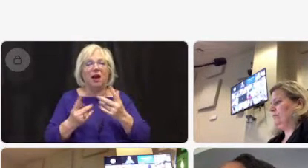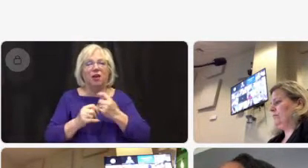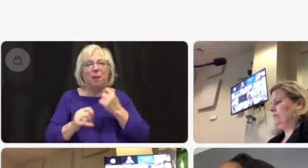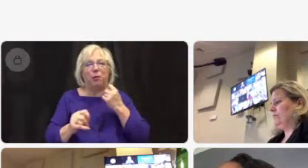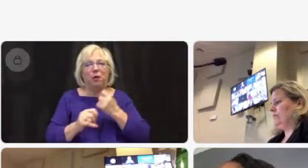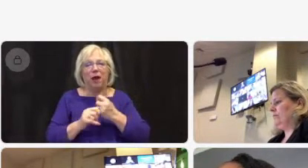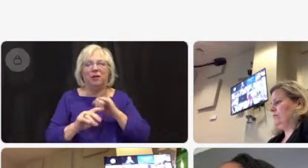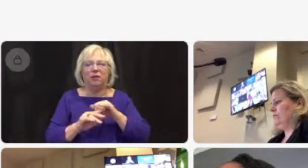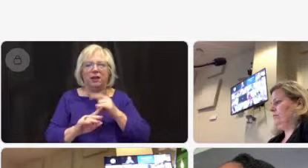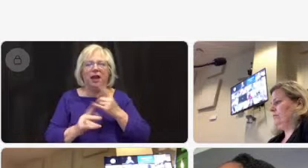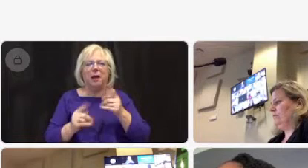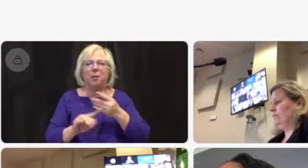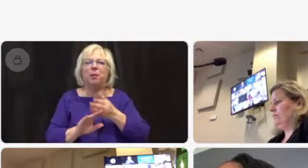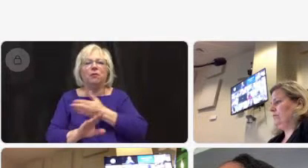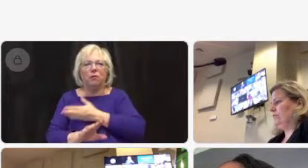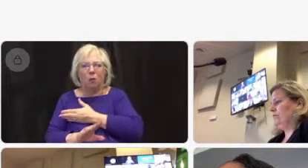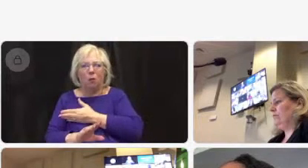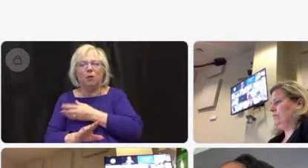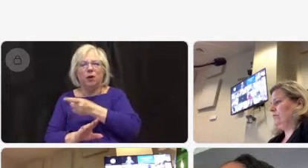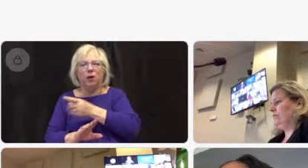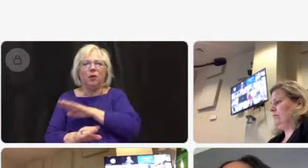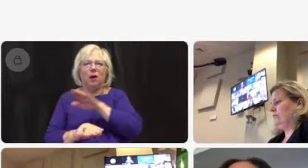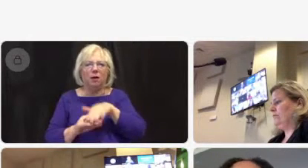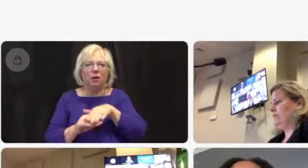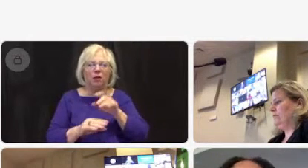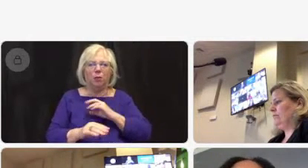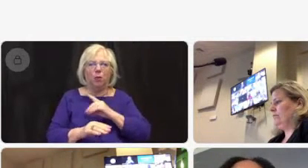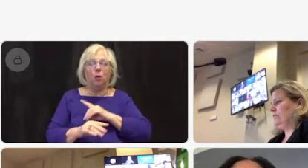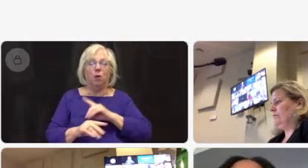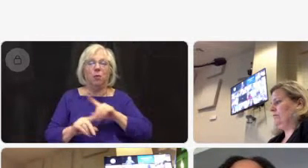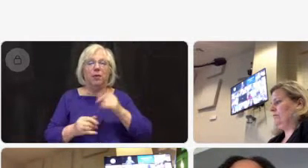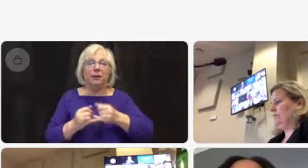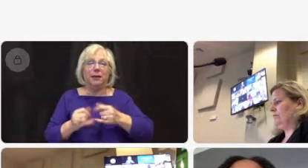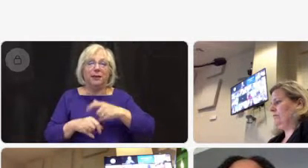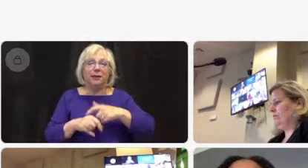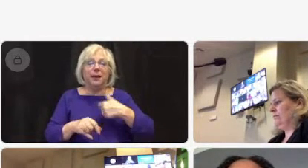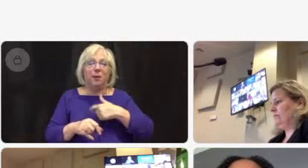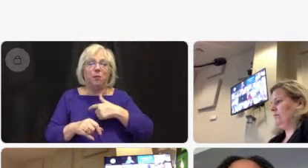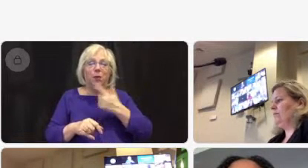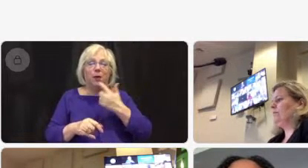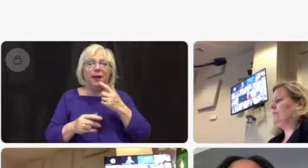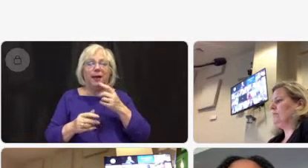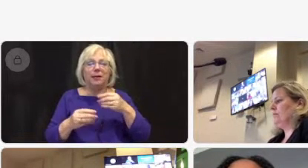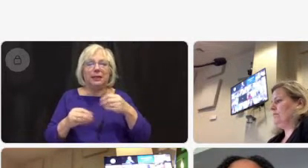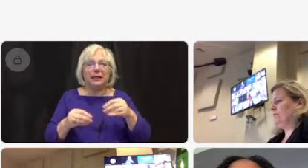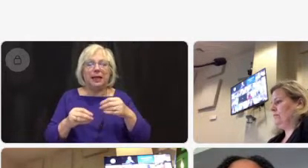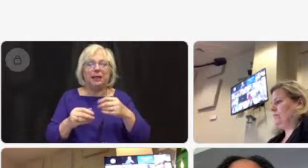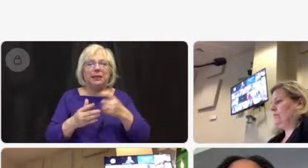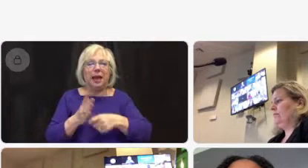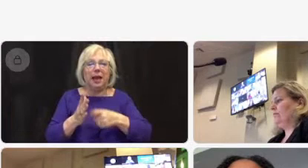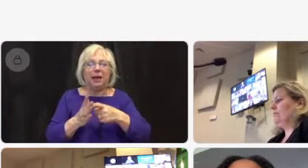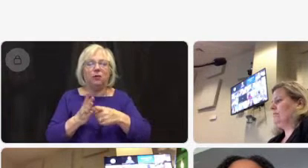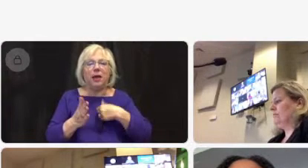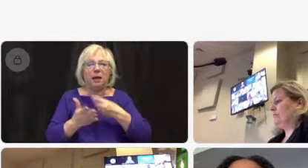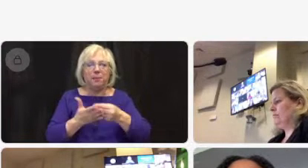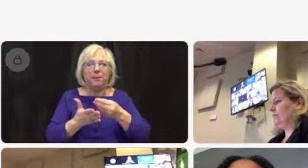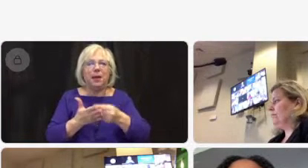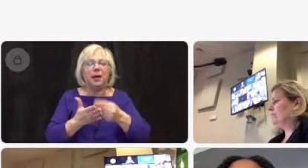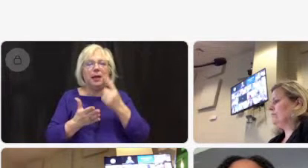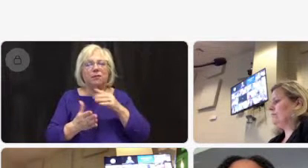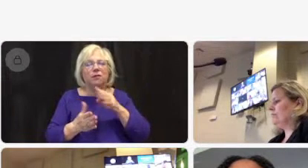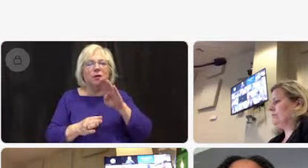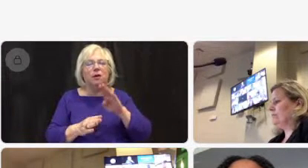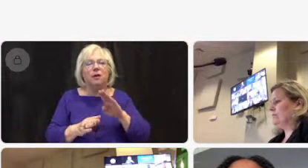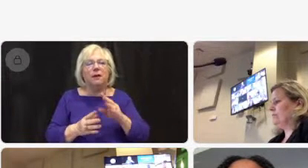on the board, but the last time we ran a sales tax, we had money in there to buy fire apparatus, and I think we fell short on it. We didn't hold up our